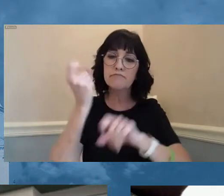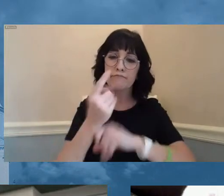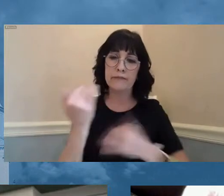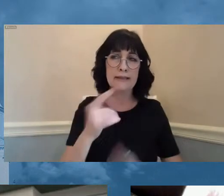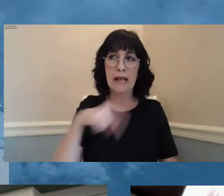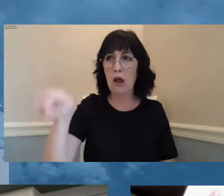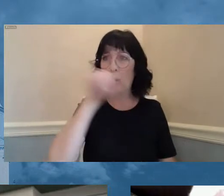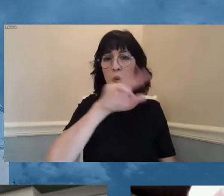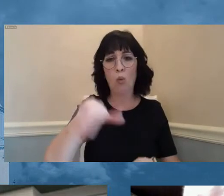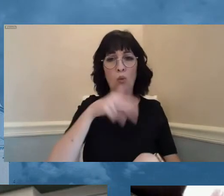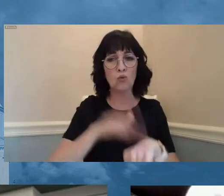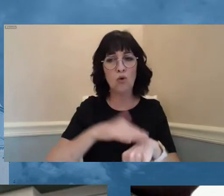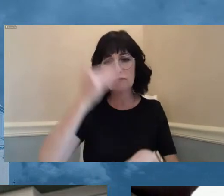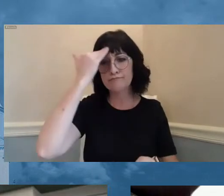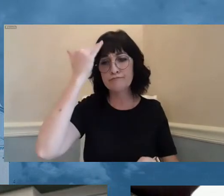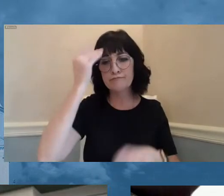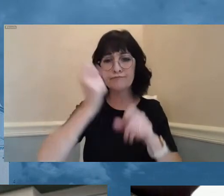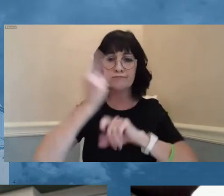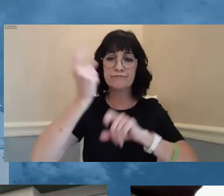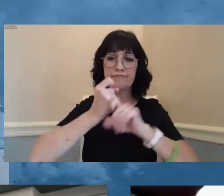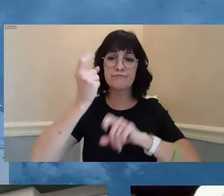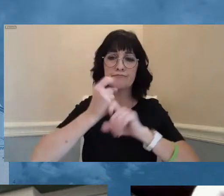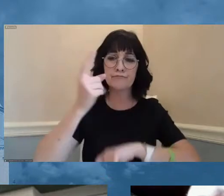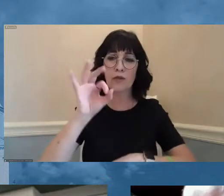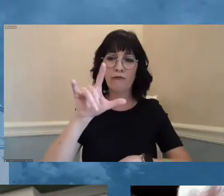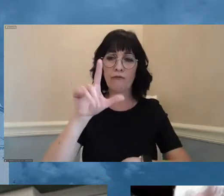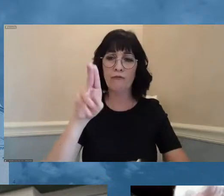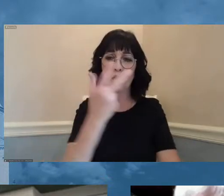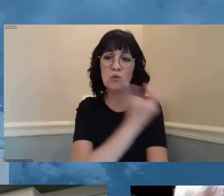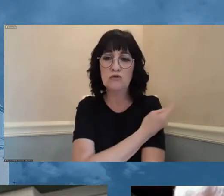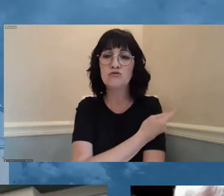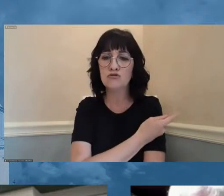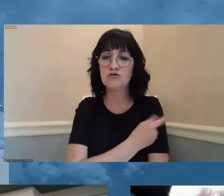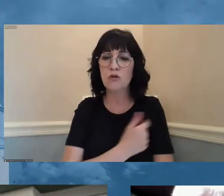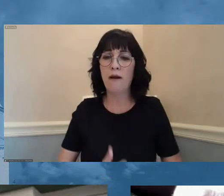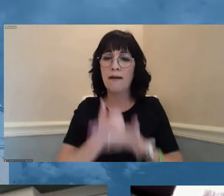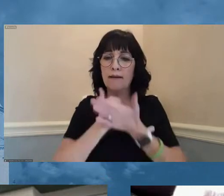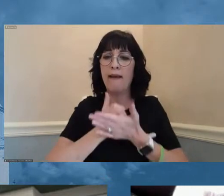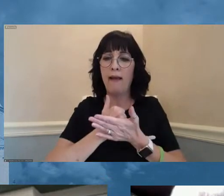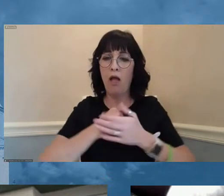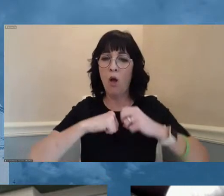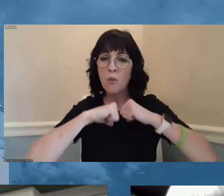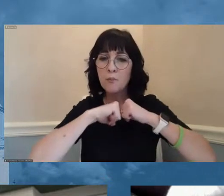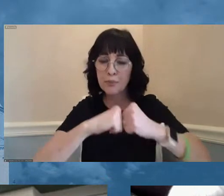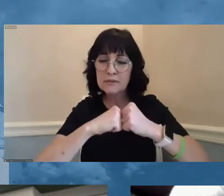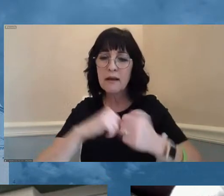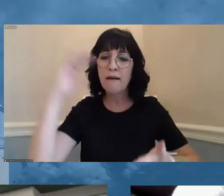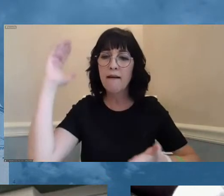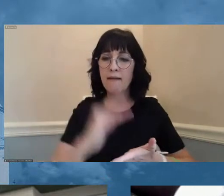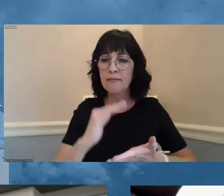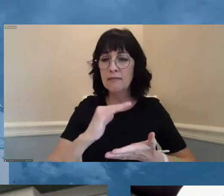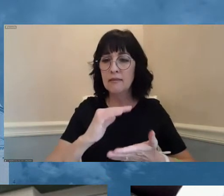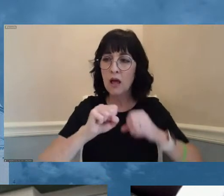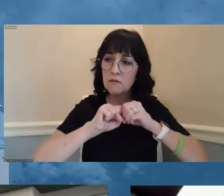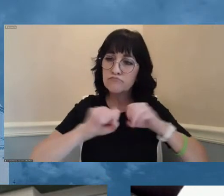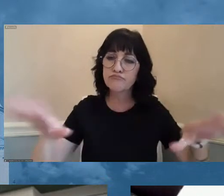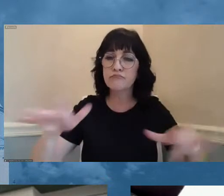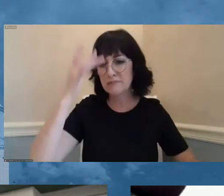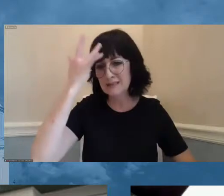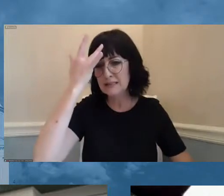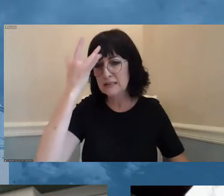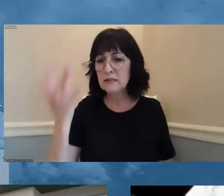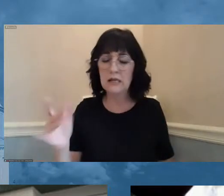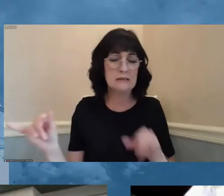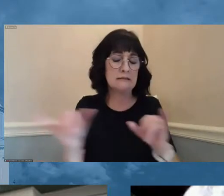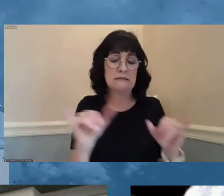But we are thinking through the possibility that we'll need those kinds of networks and that